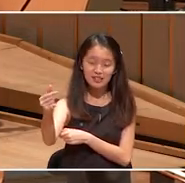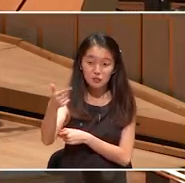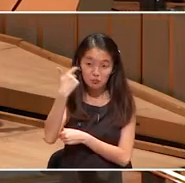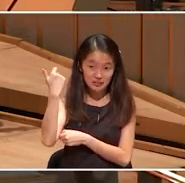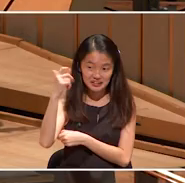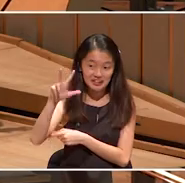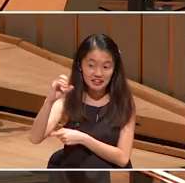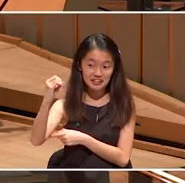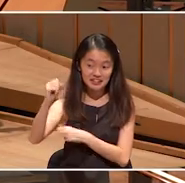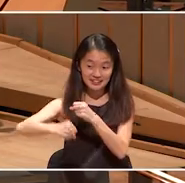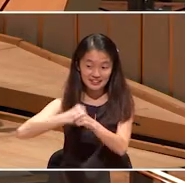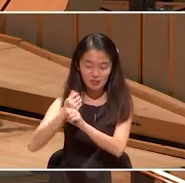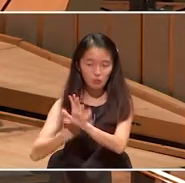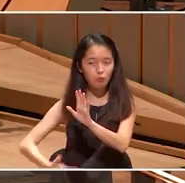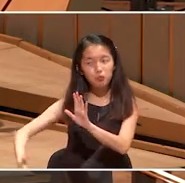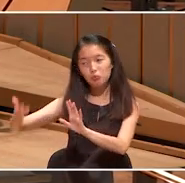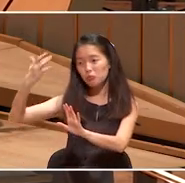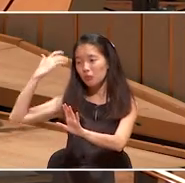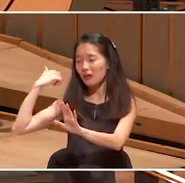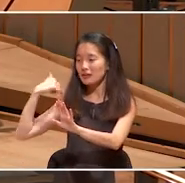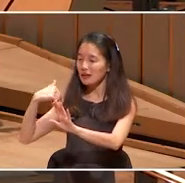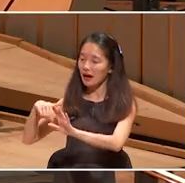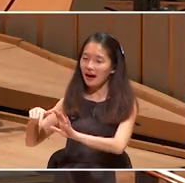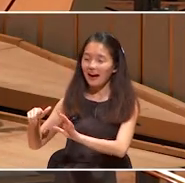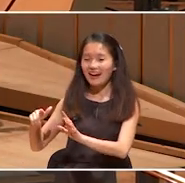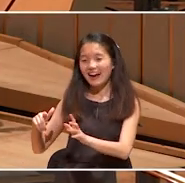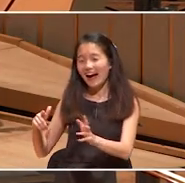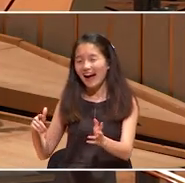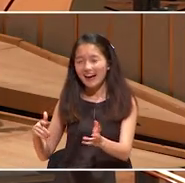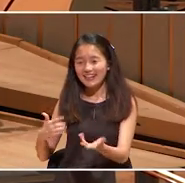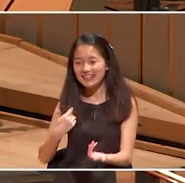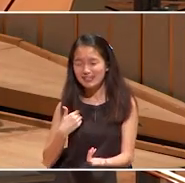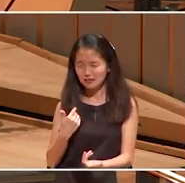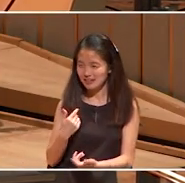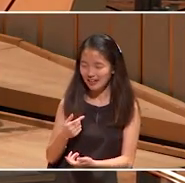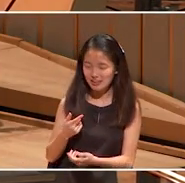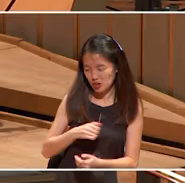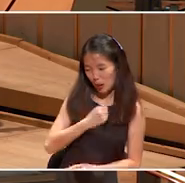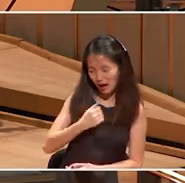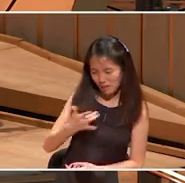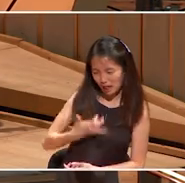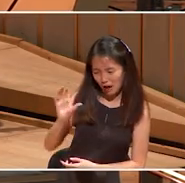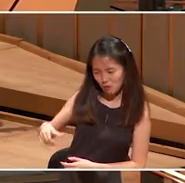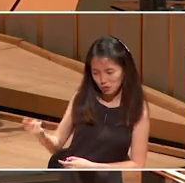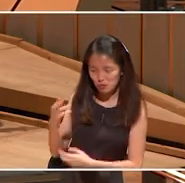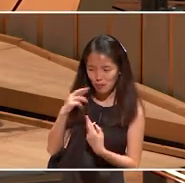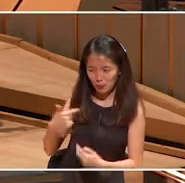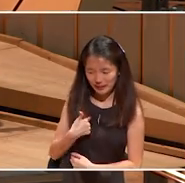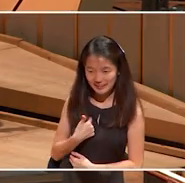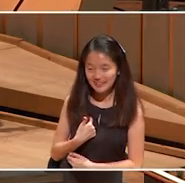years. Oh. Sorry, I'm forcing you to respond to that. 35 years. 35